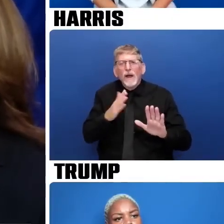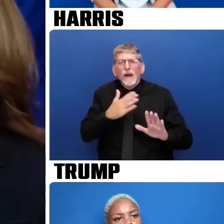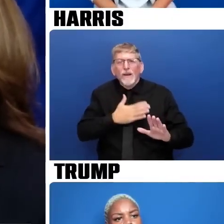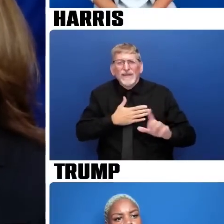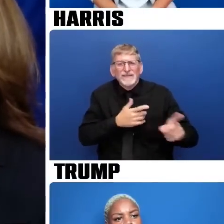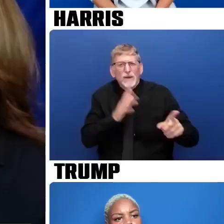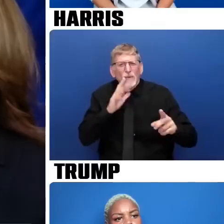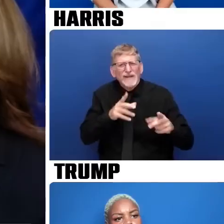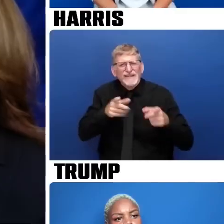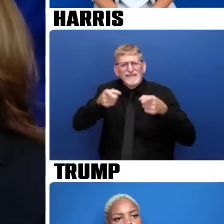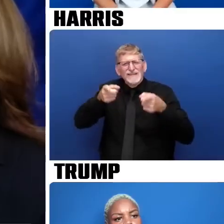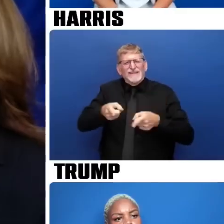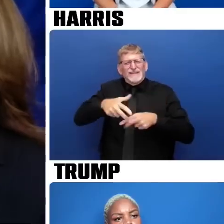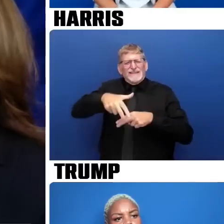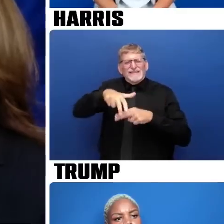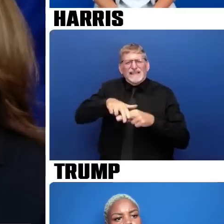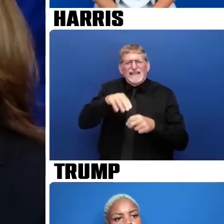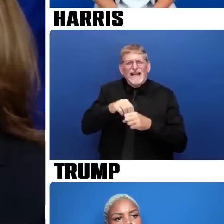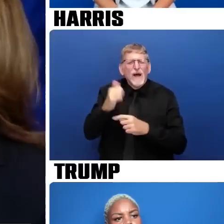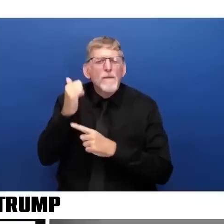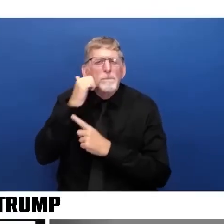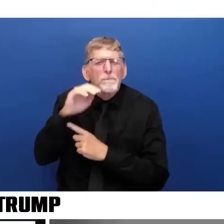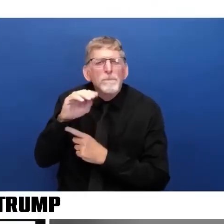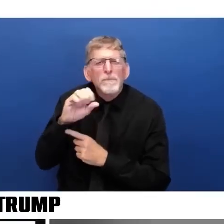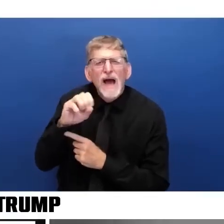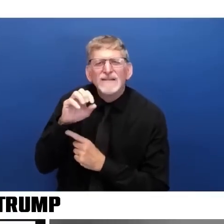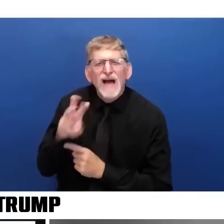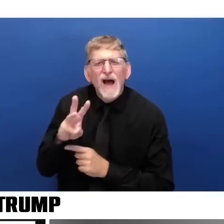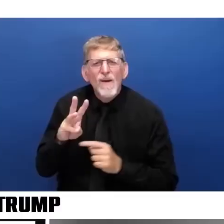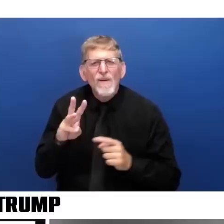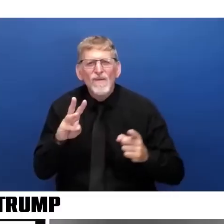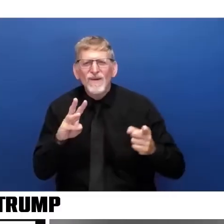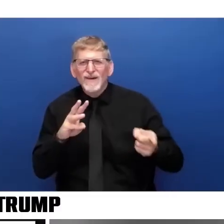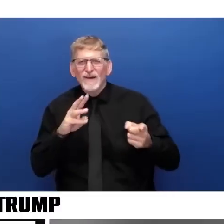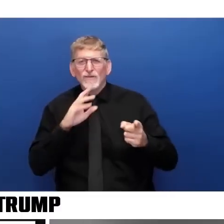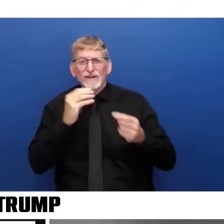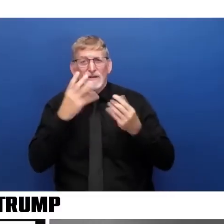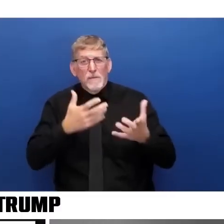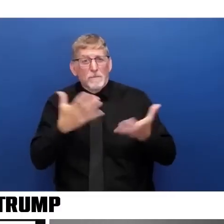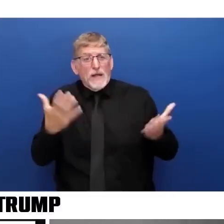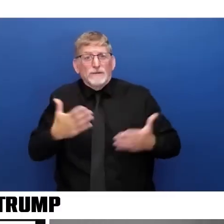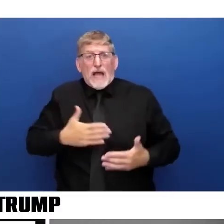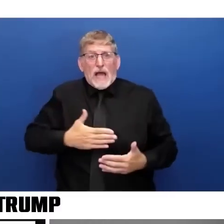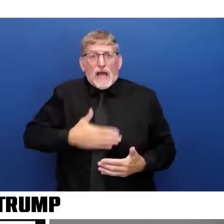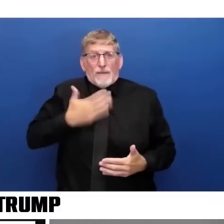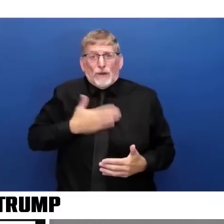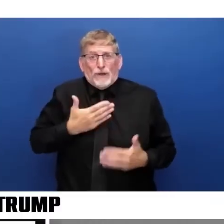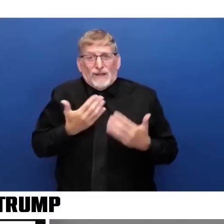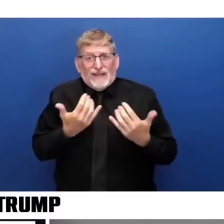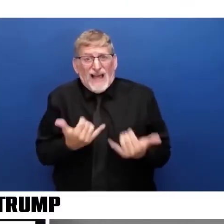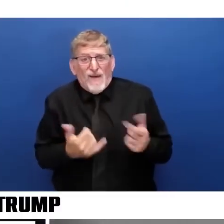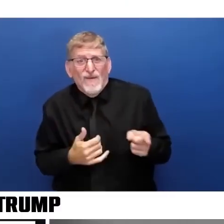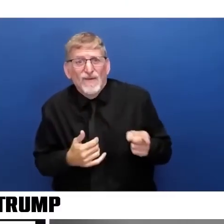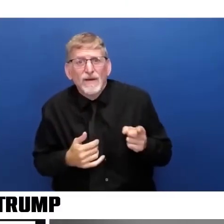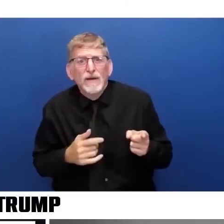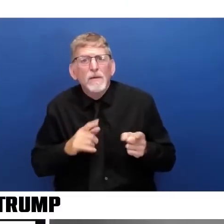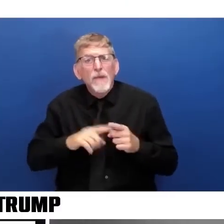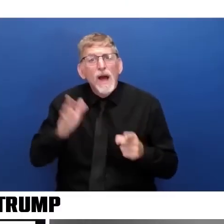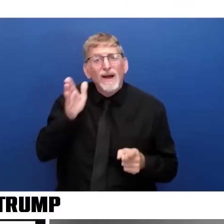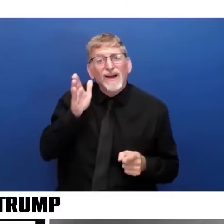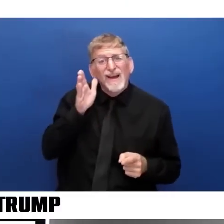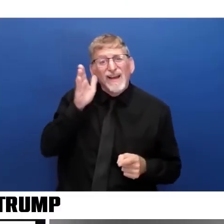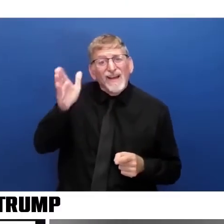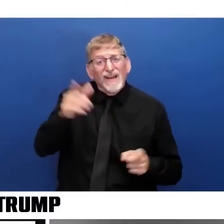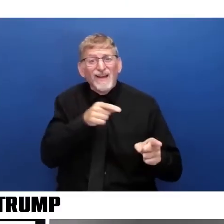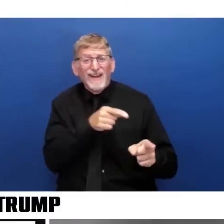in Moscow much happier than he is right now. But eventually, you know, he's got a thing that other people don't have. He's got nuclear